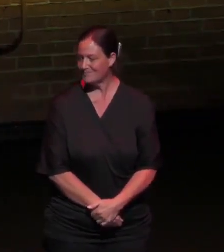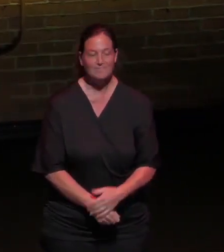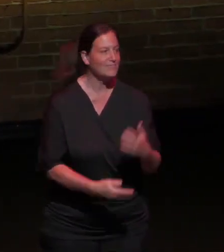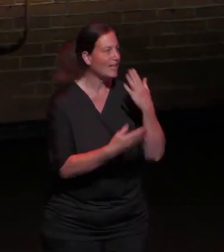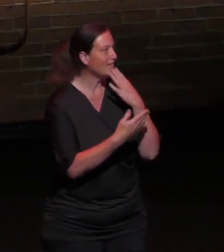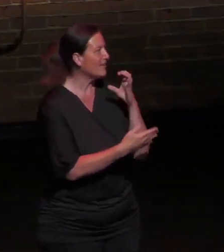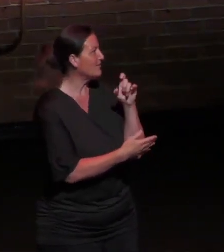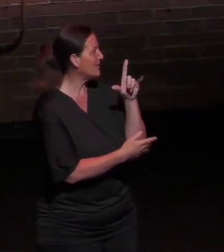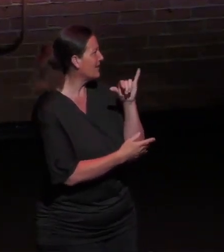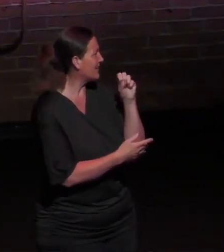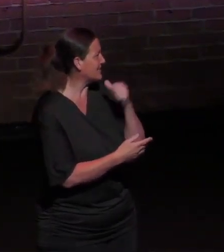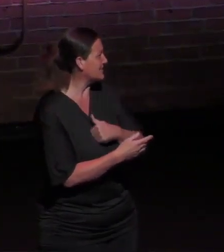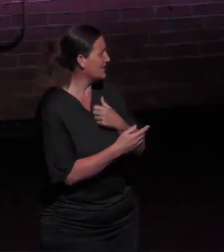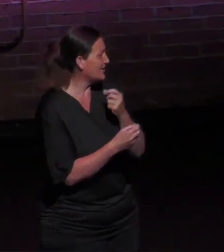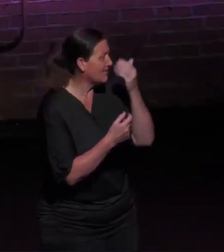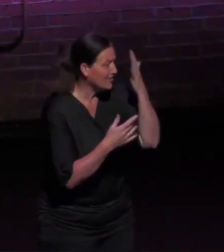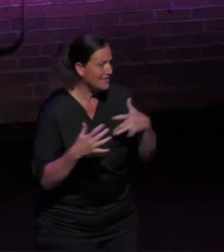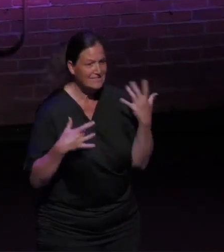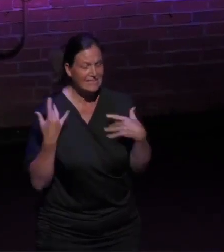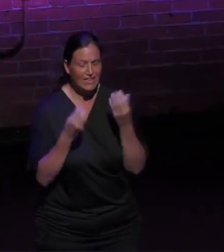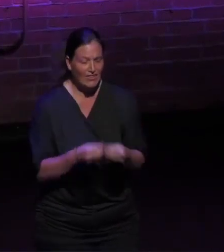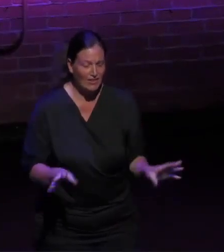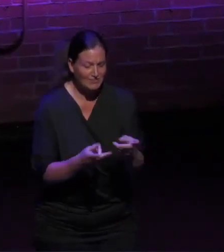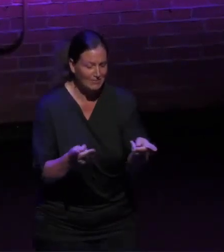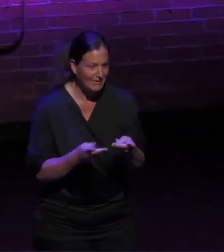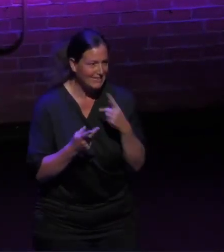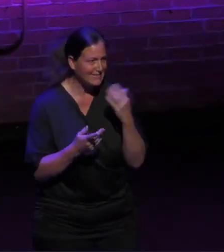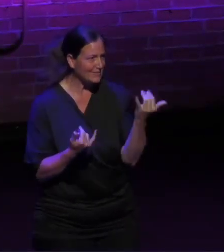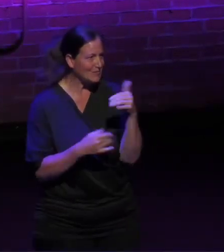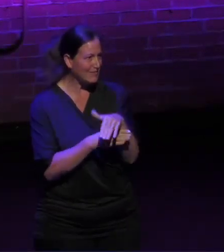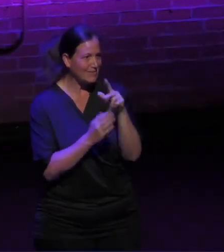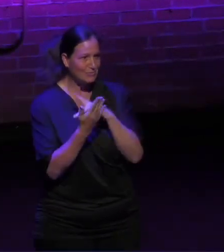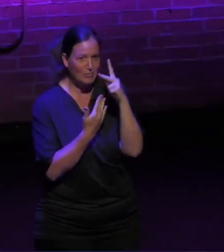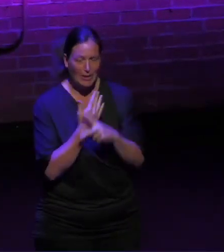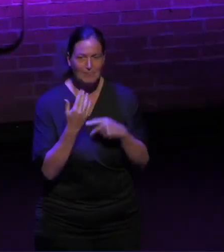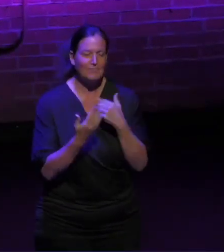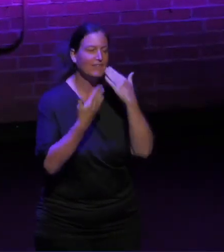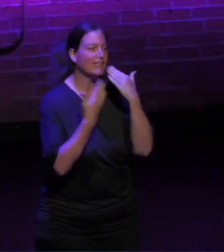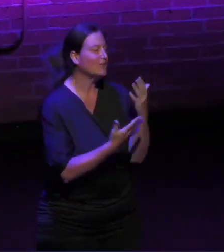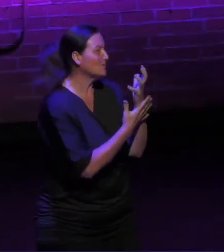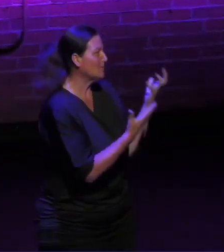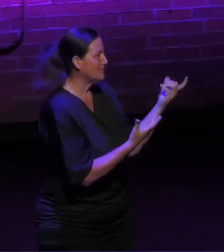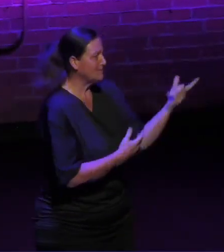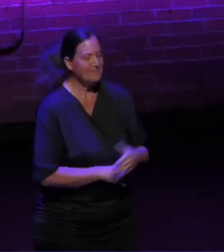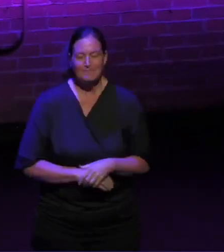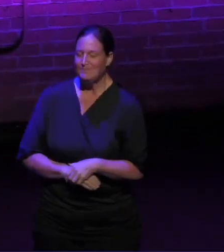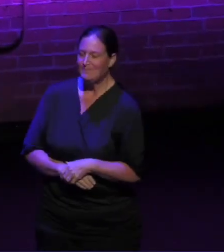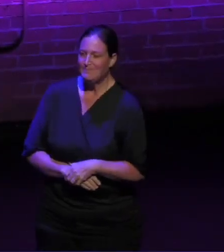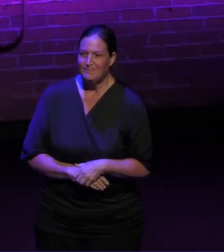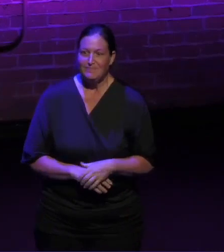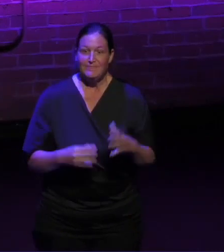Thank you, Elise. So sorry about that. I got a little excited and lost my place in the evening. That was amazing. Thank you so much.